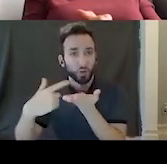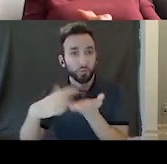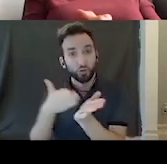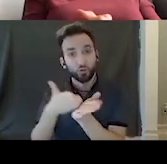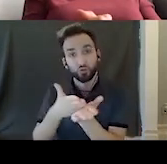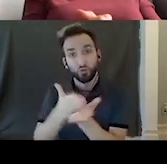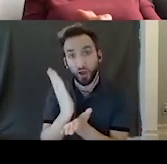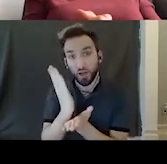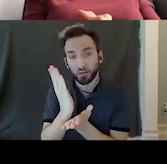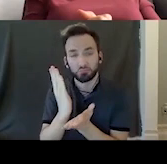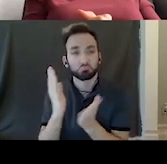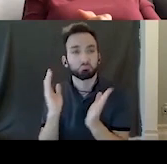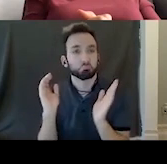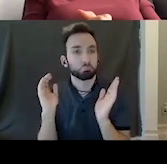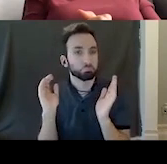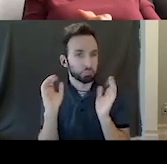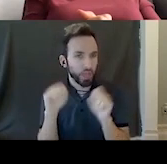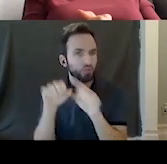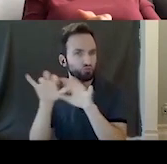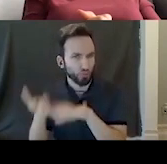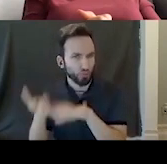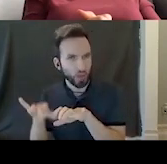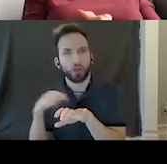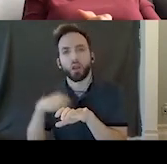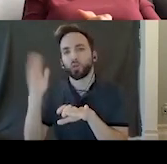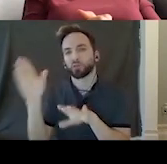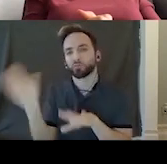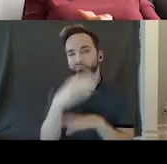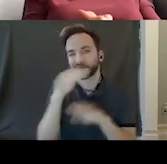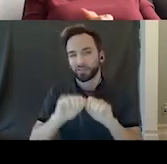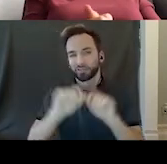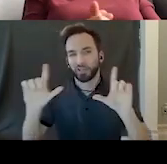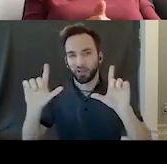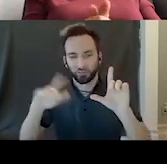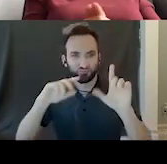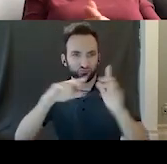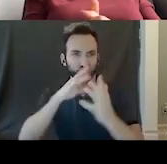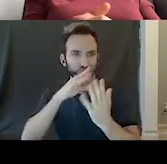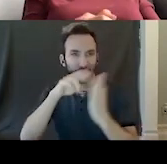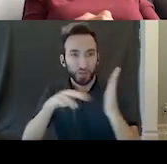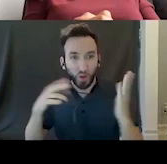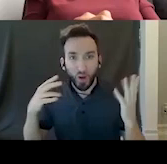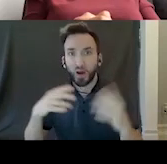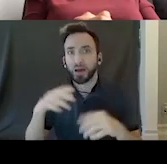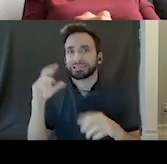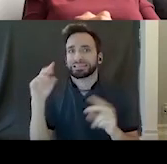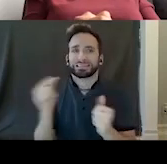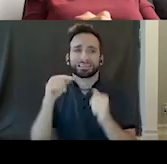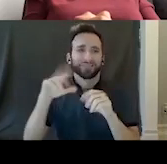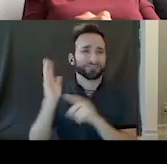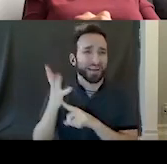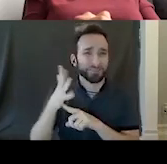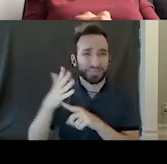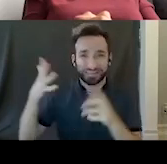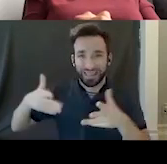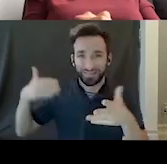down. I'm gonna go to the next slide and I'm gonna read it. Okay, I have 5 minutes. Okay, also if you